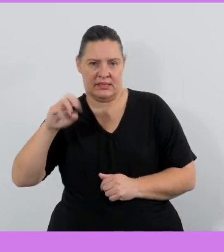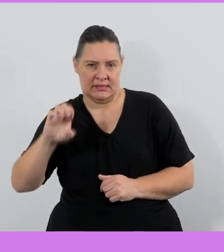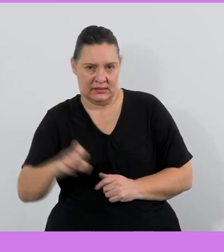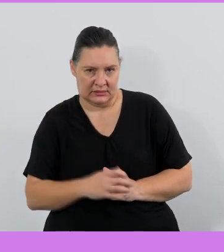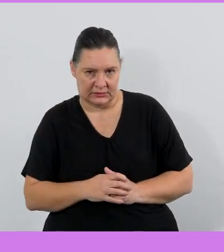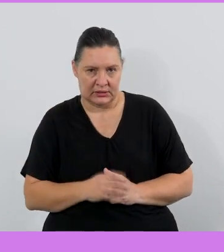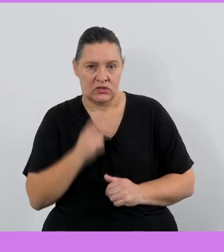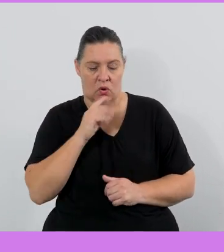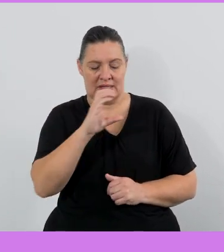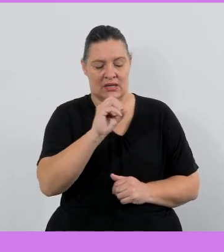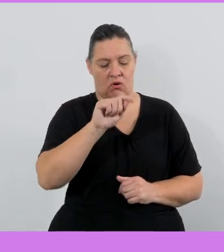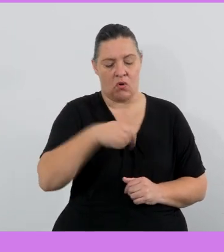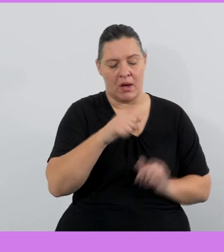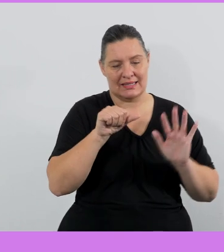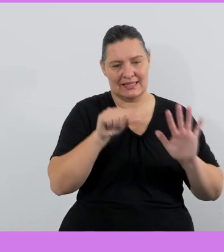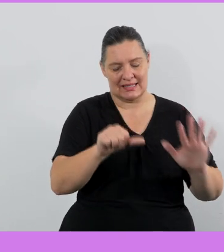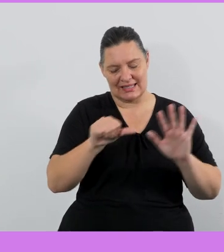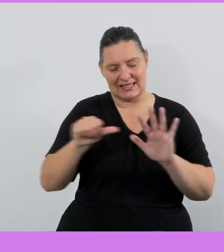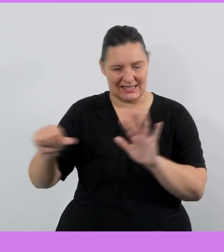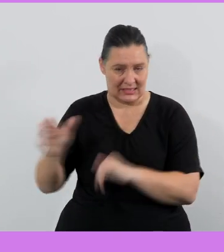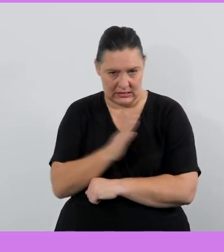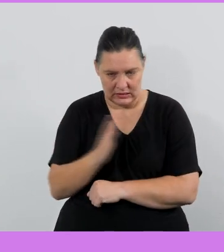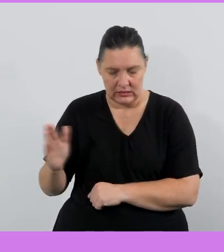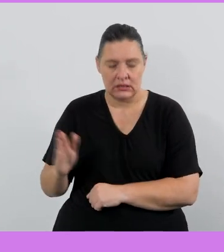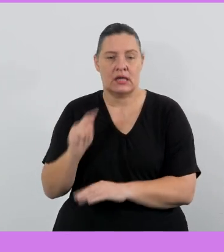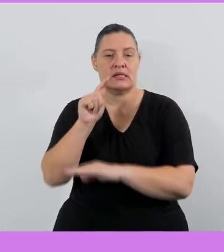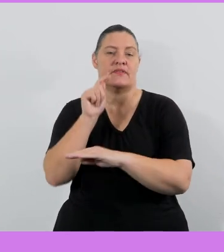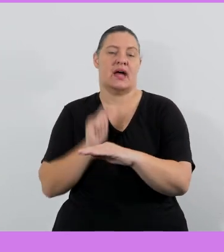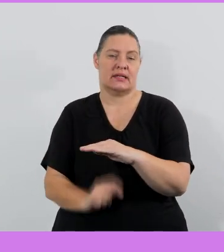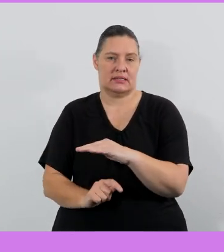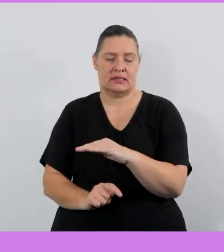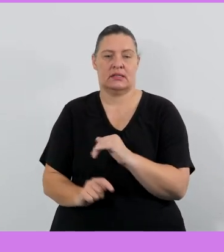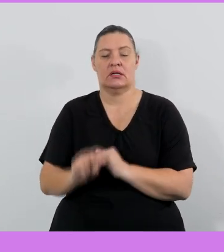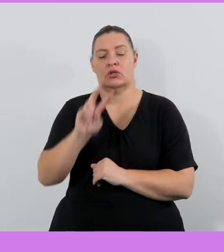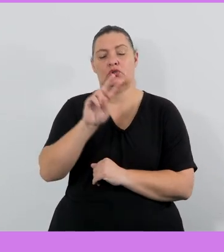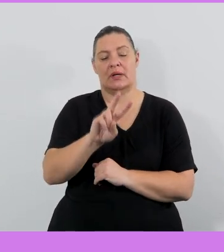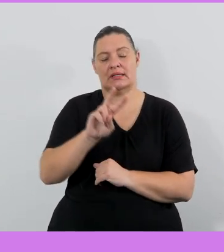therefore we take the 0.66 repetitive divided by